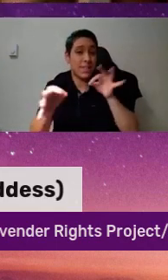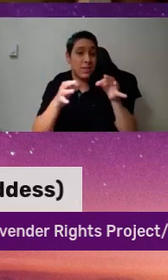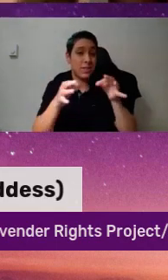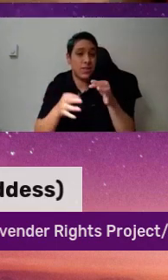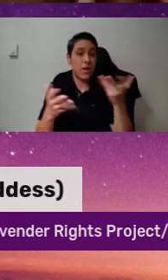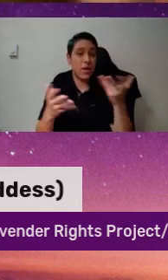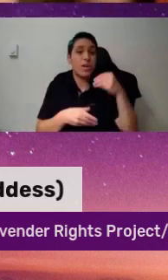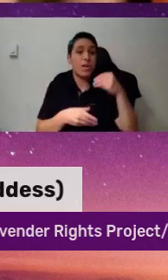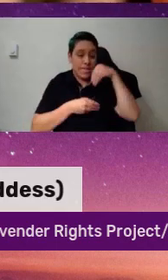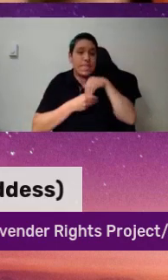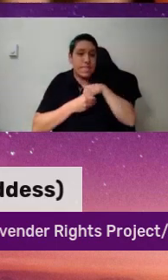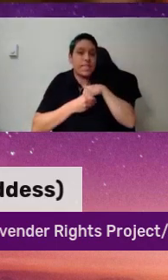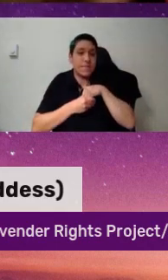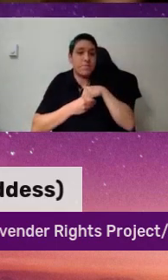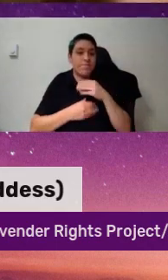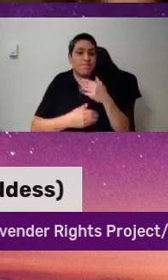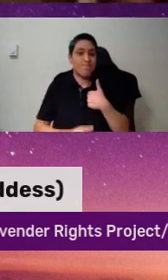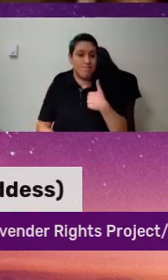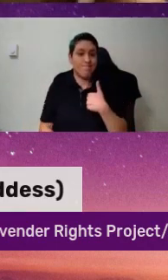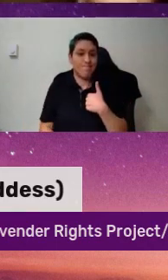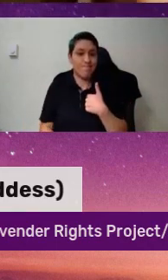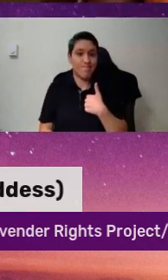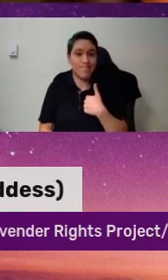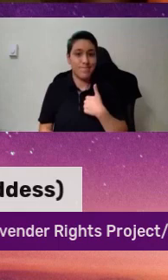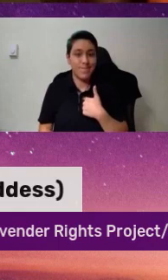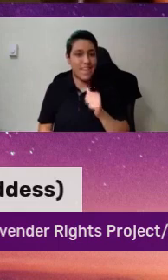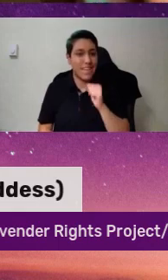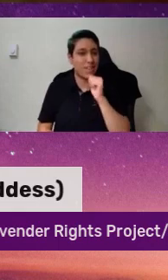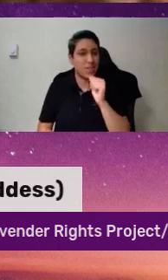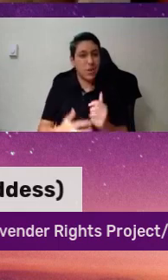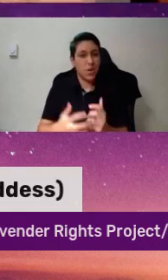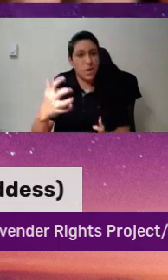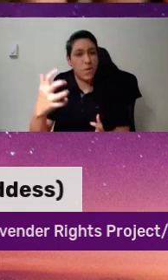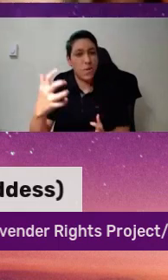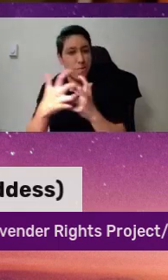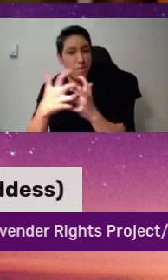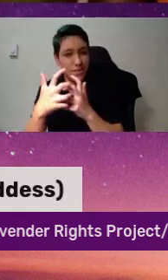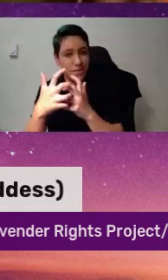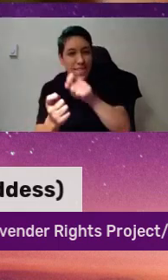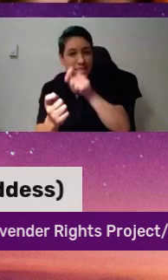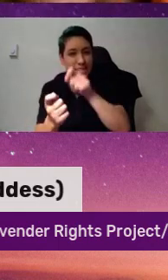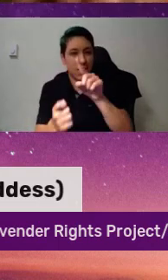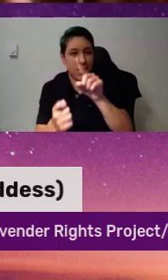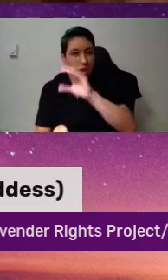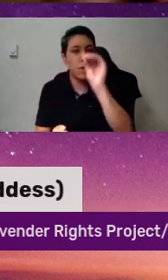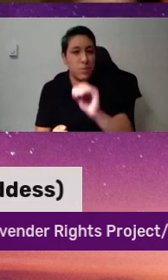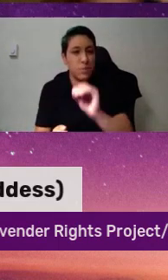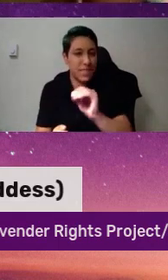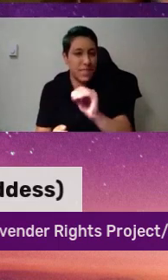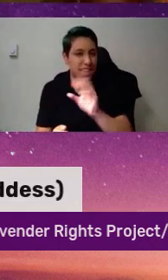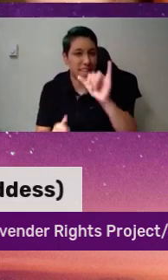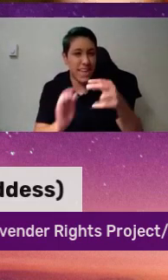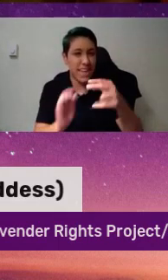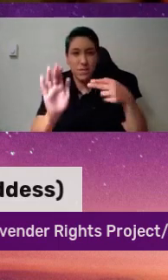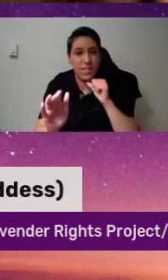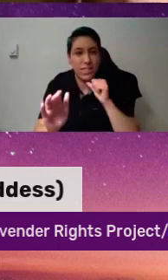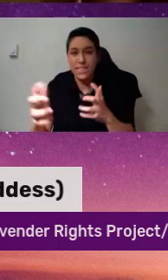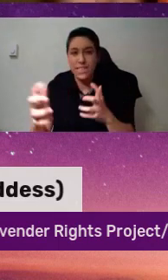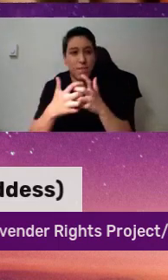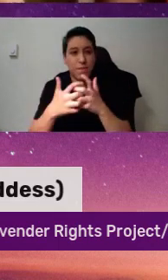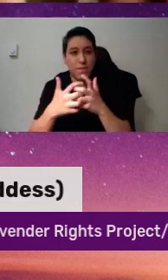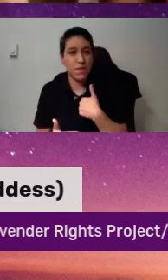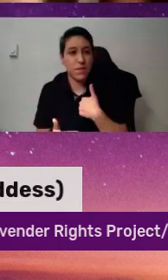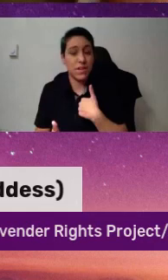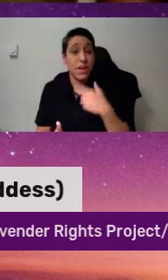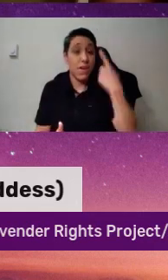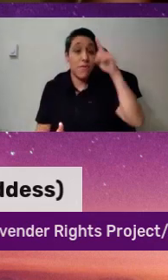me, right? They don't match up 100%. Nothing has ever